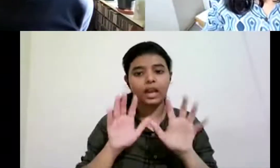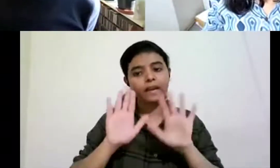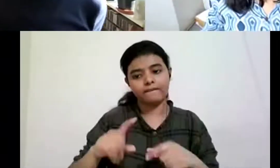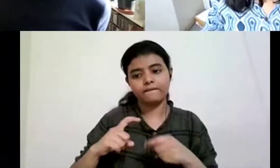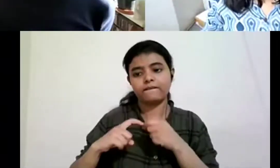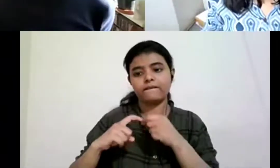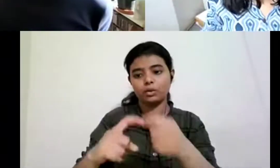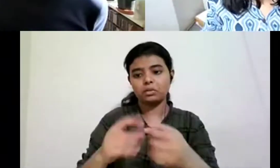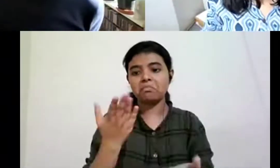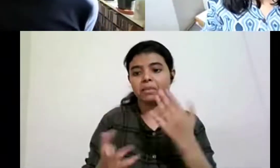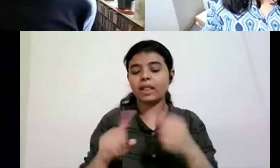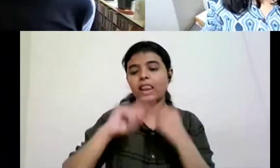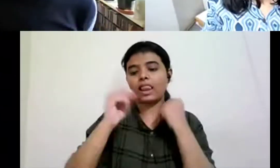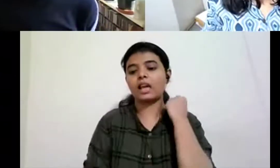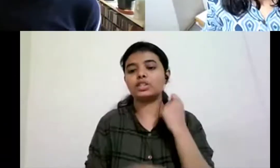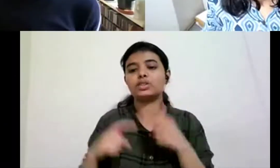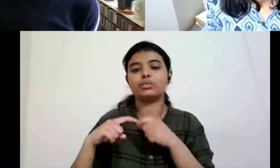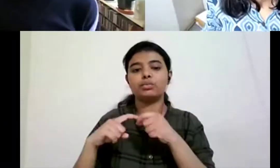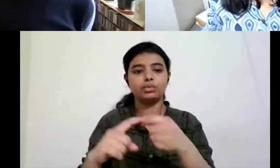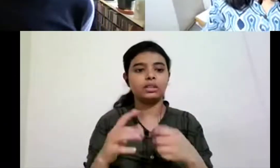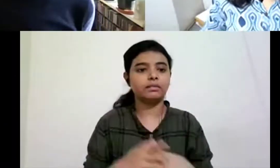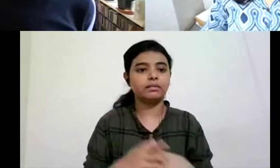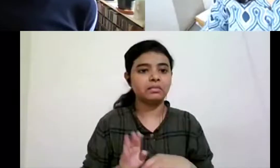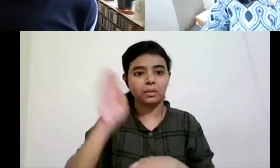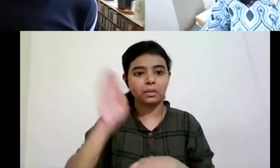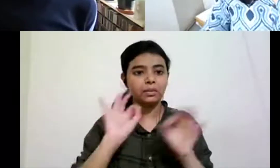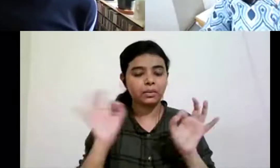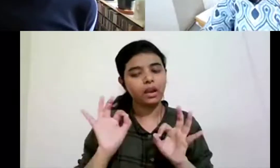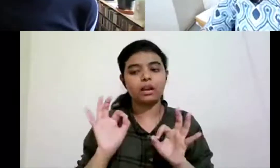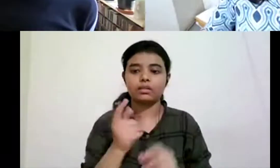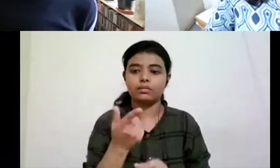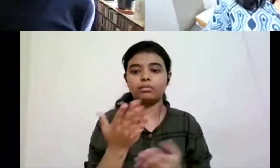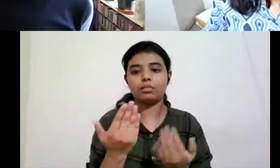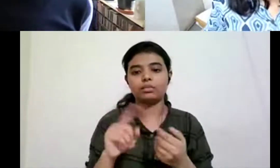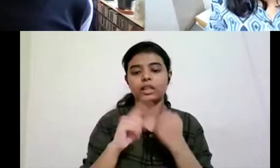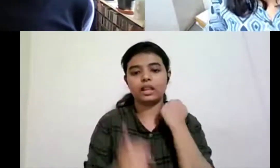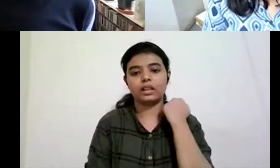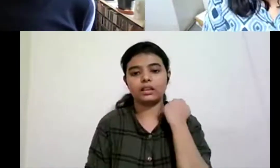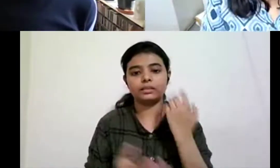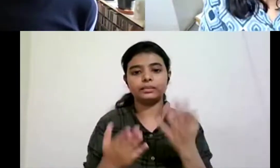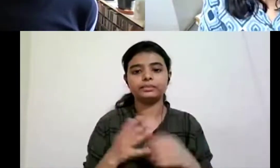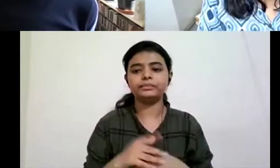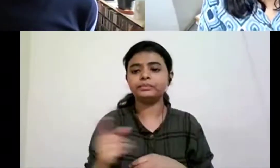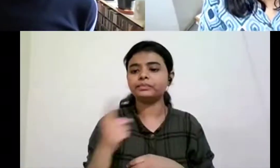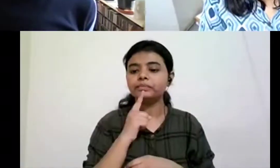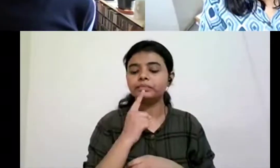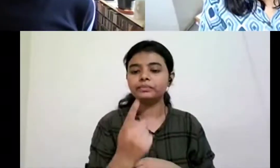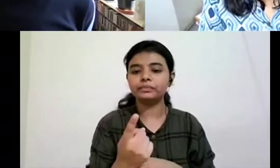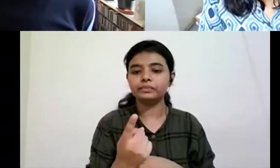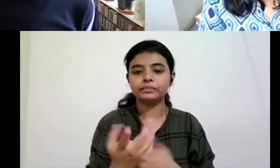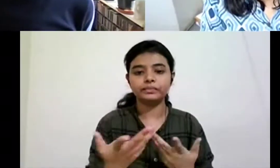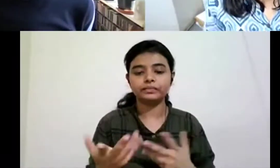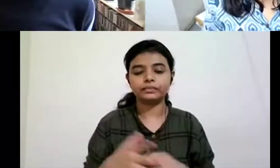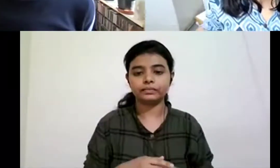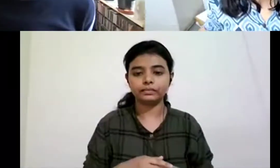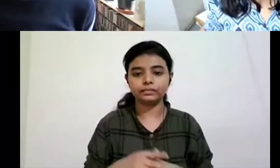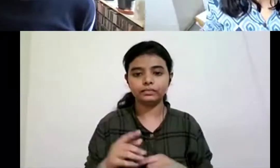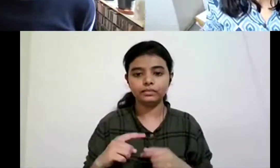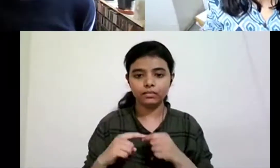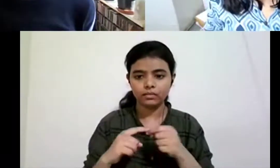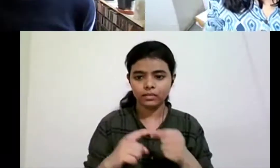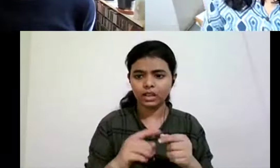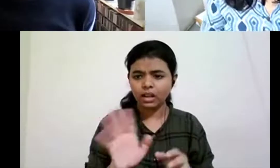could be the last question if there are no more. And she's asking, not